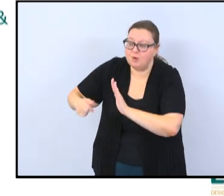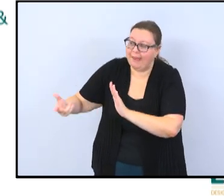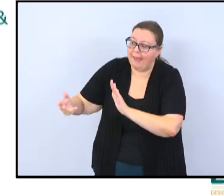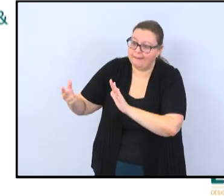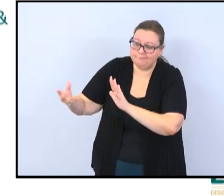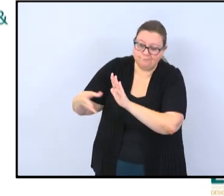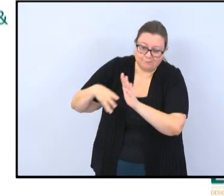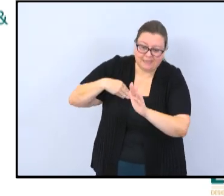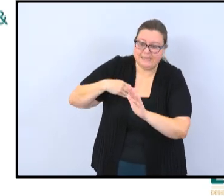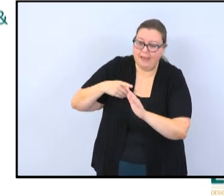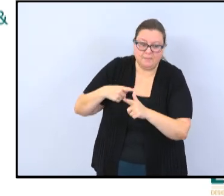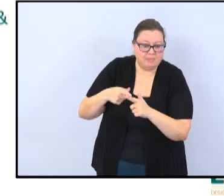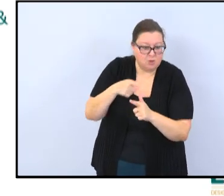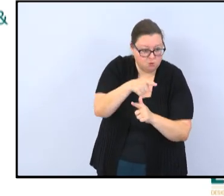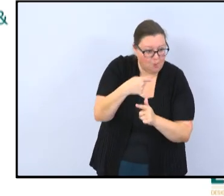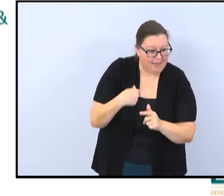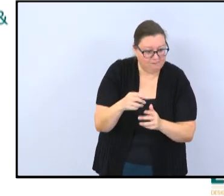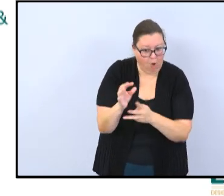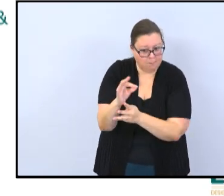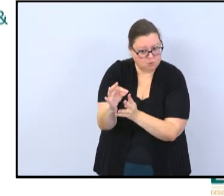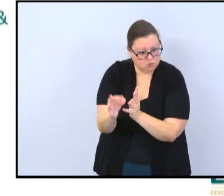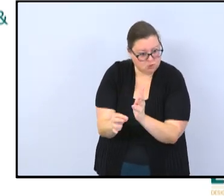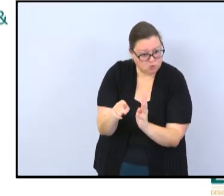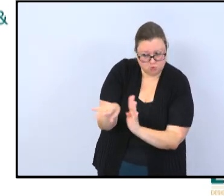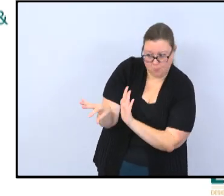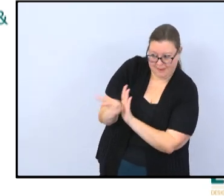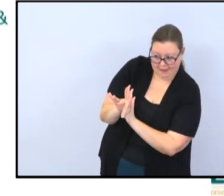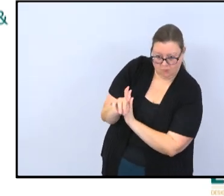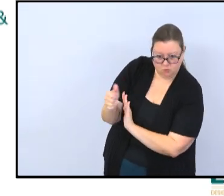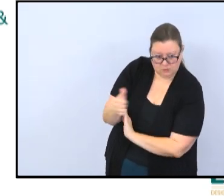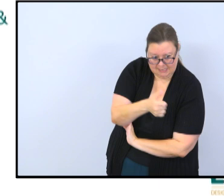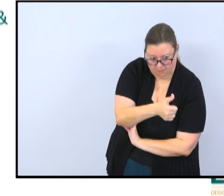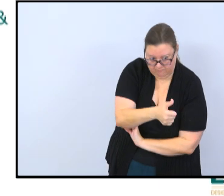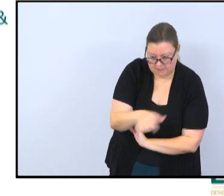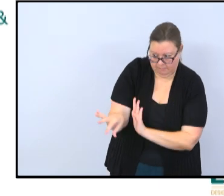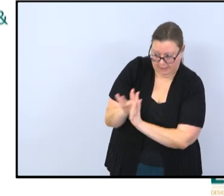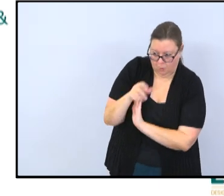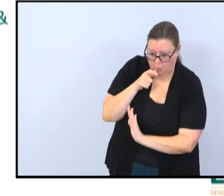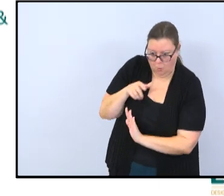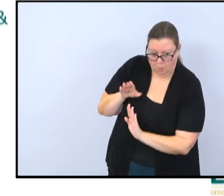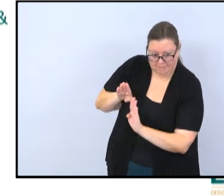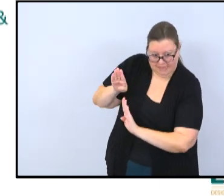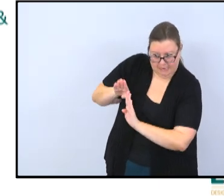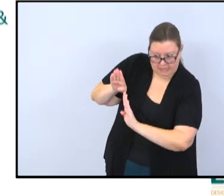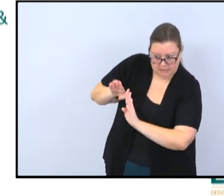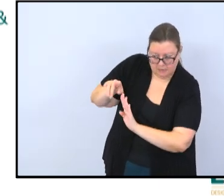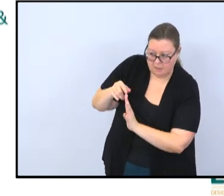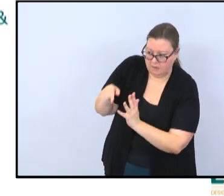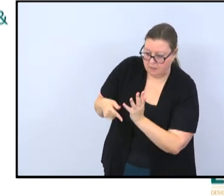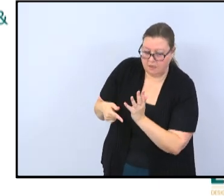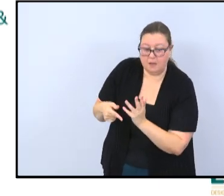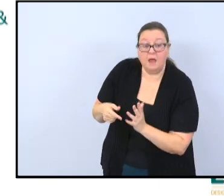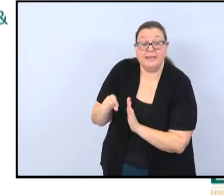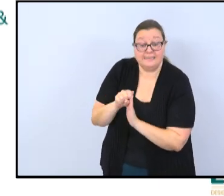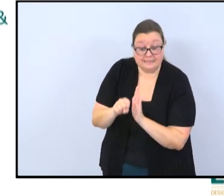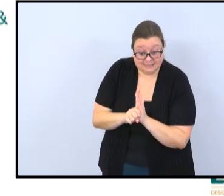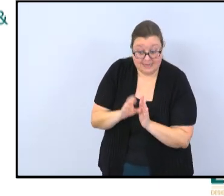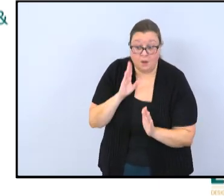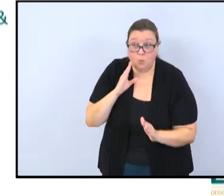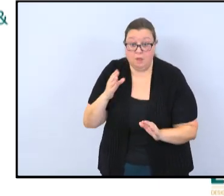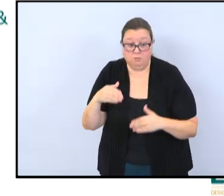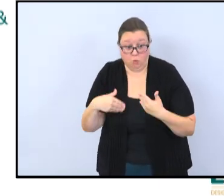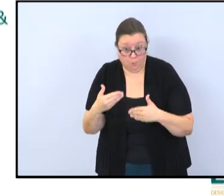to use. Again, through the construction process, we go through the whole review process with the state again. We close out, we do